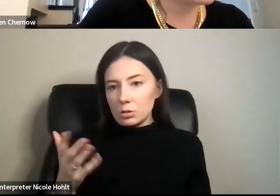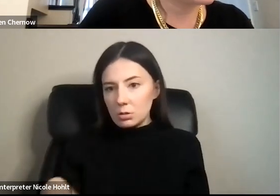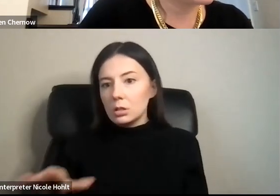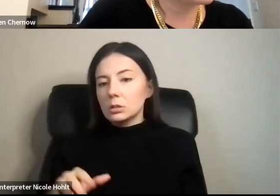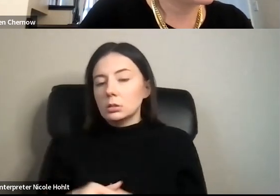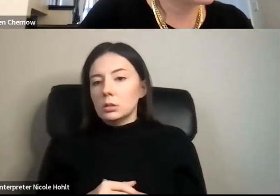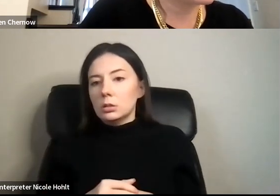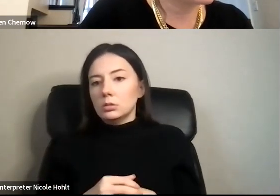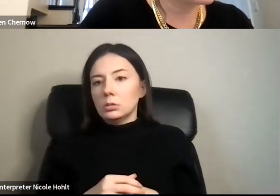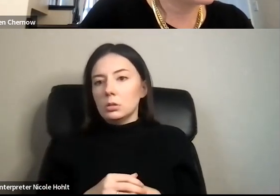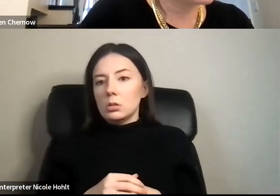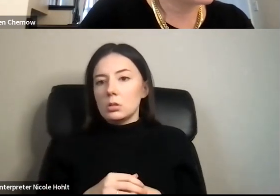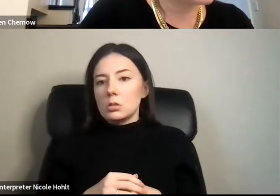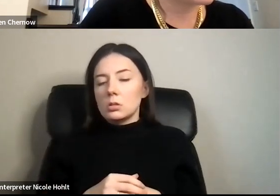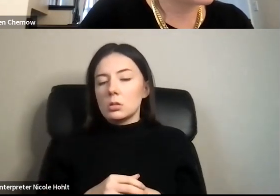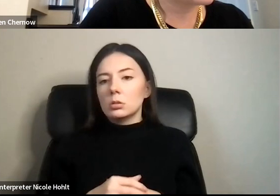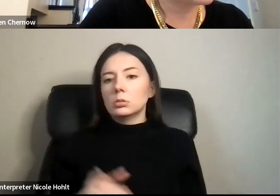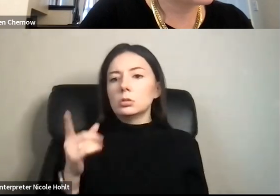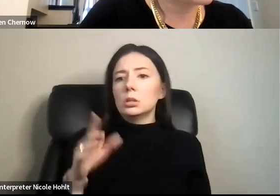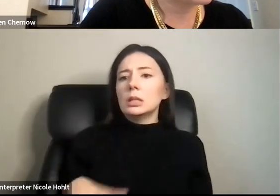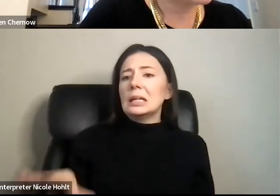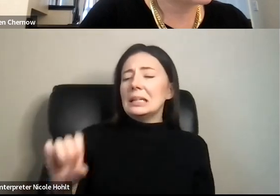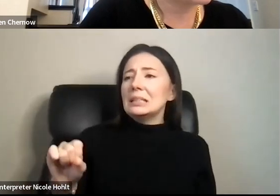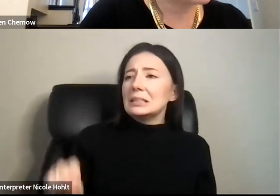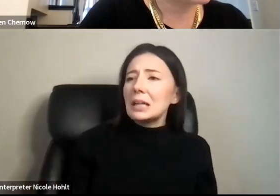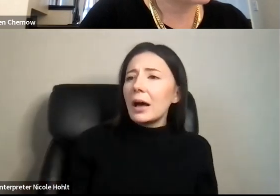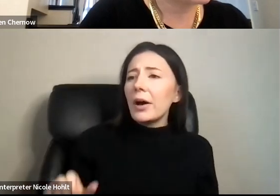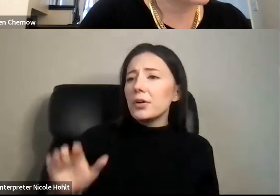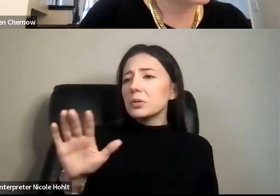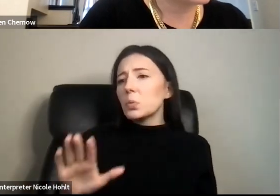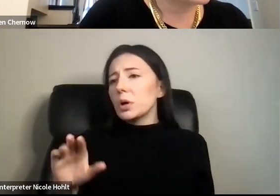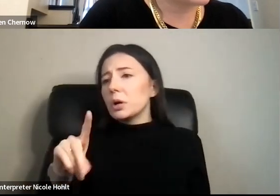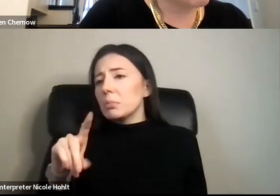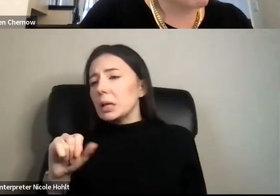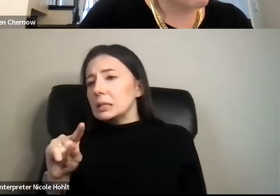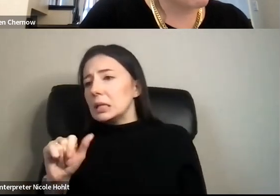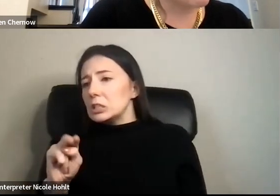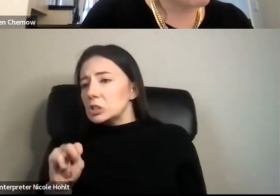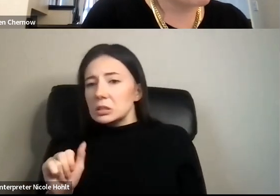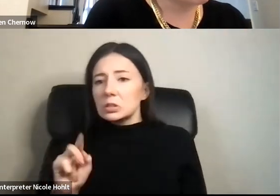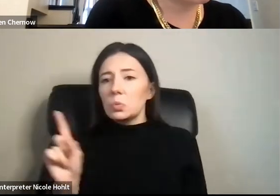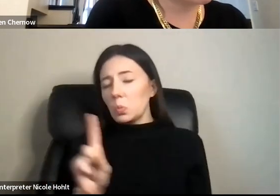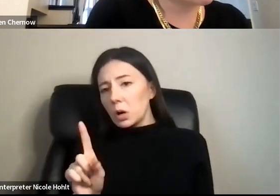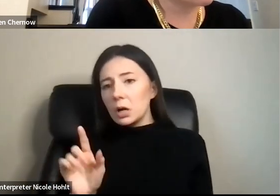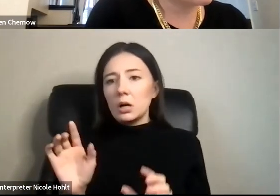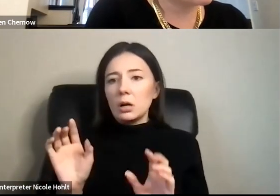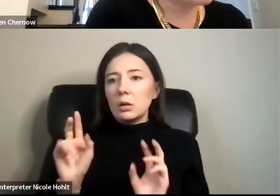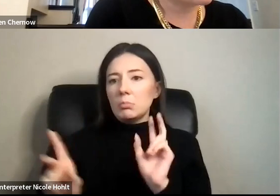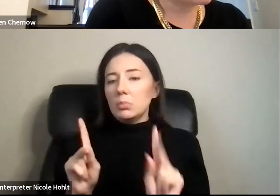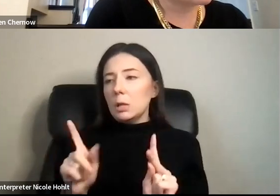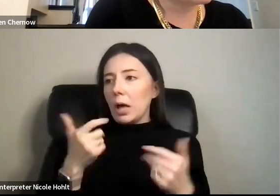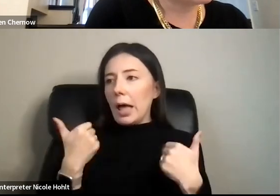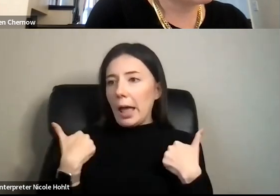place was especially in the South, in plantations or homes where folks owned